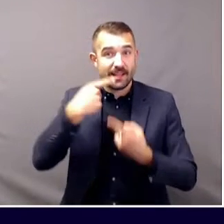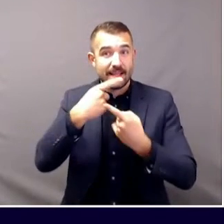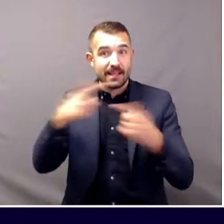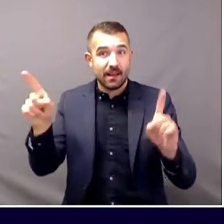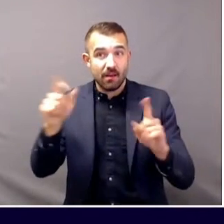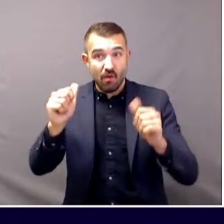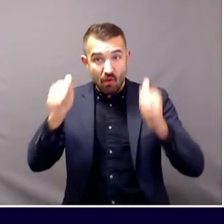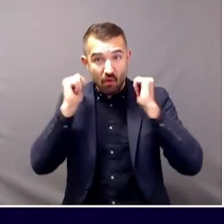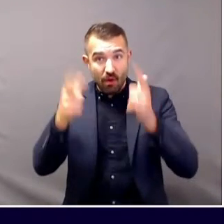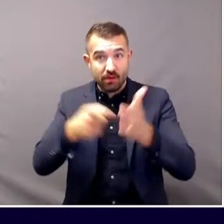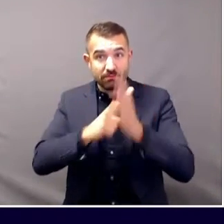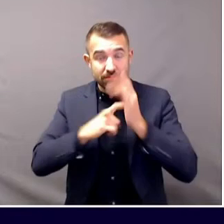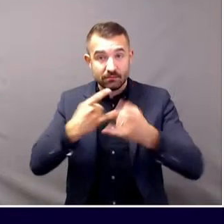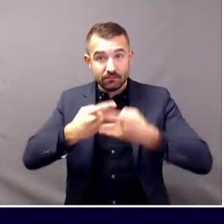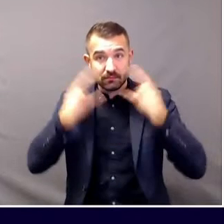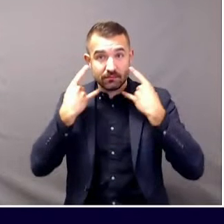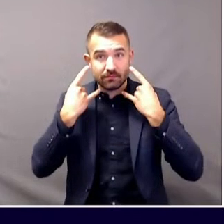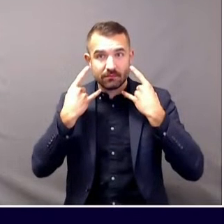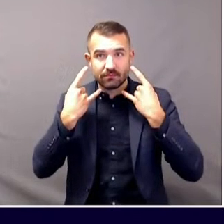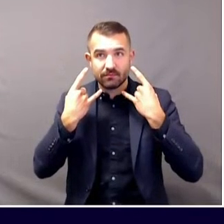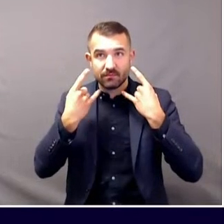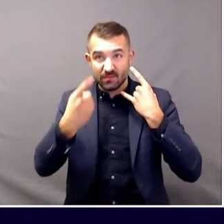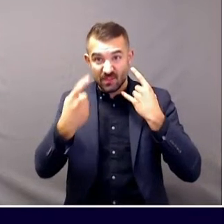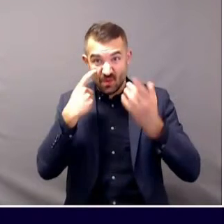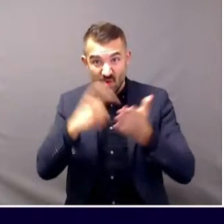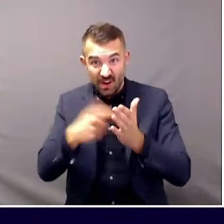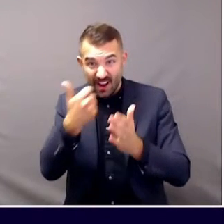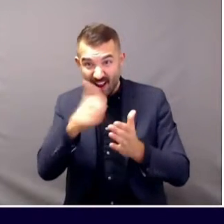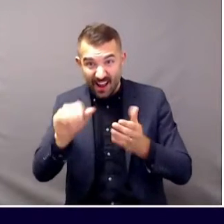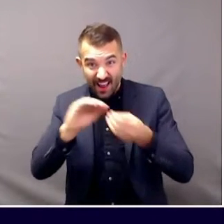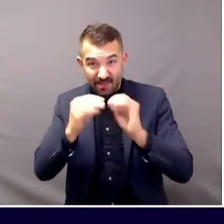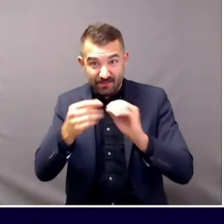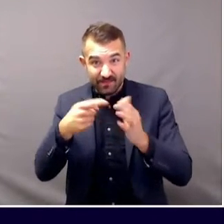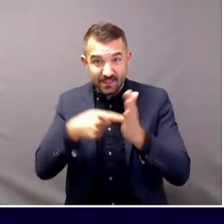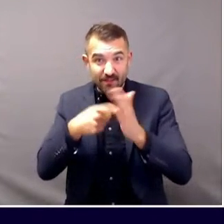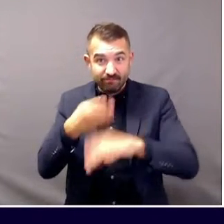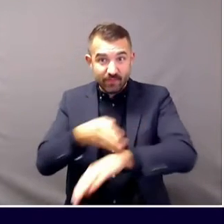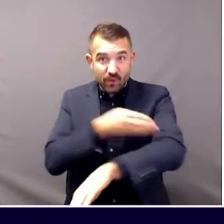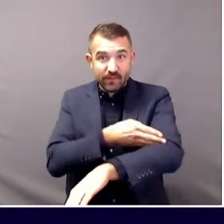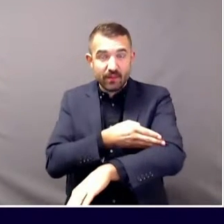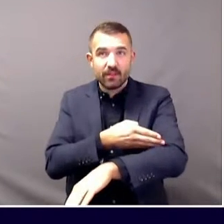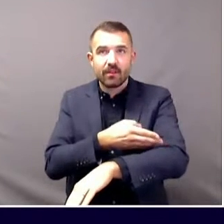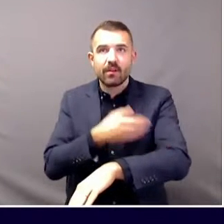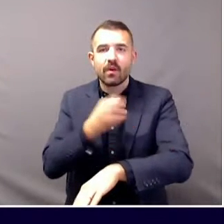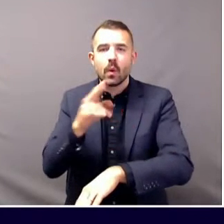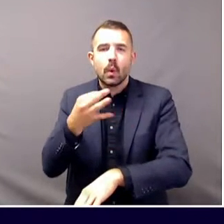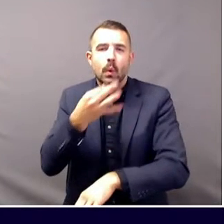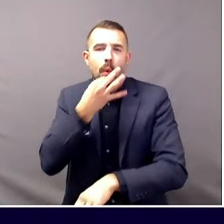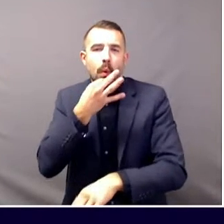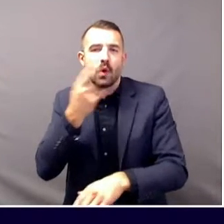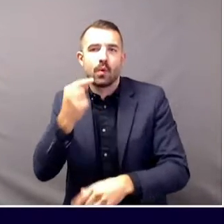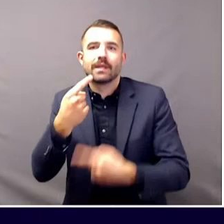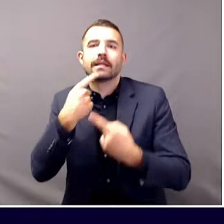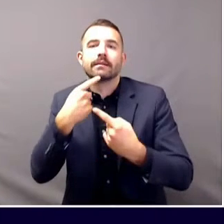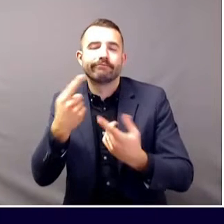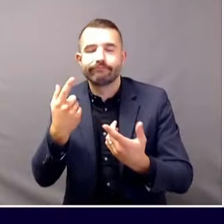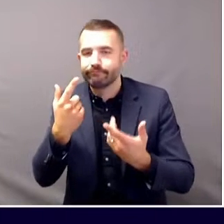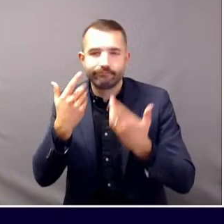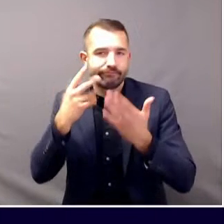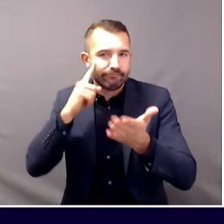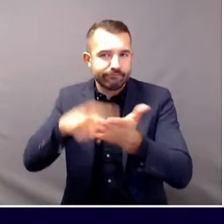pointing to, okay, things may be shifting, or is it just too early to tell? It really is too early, Patty. I'll just share